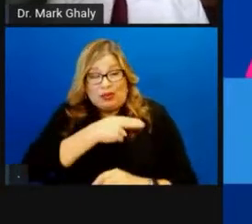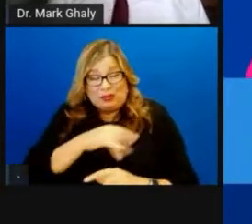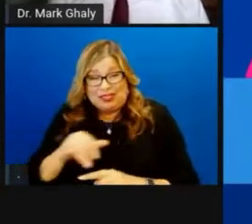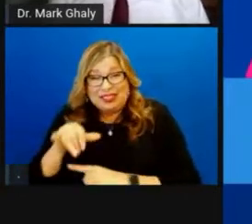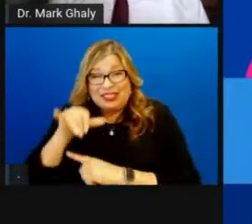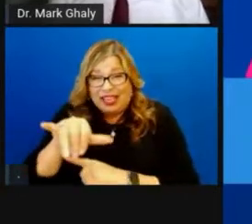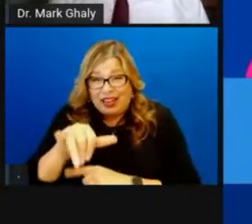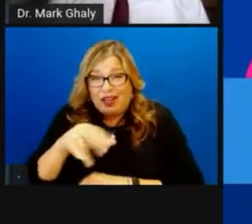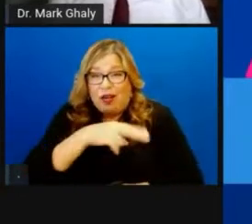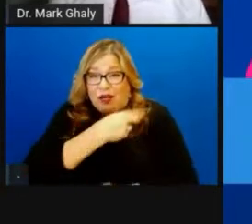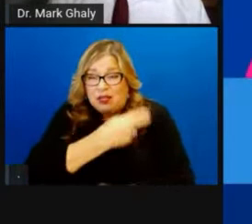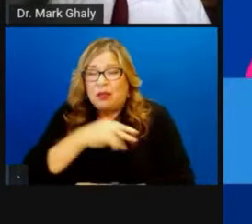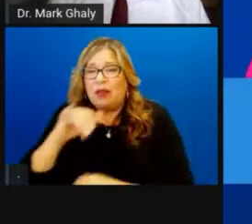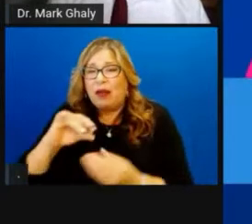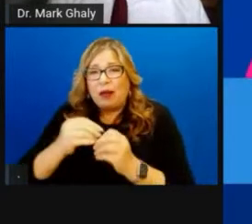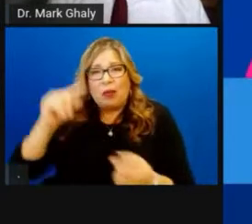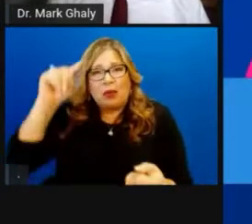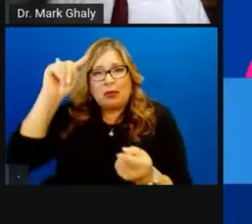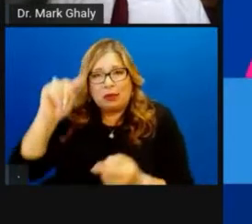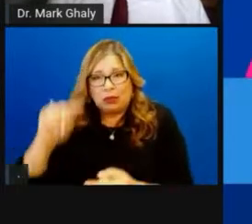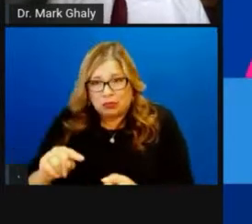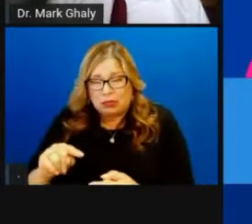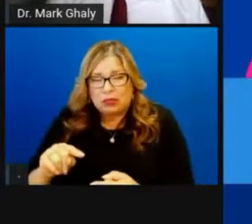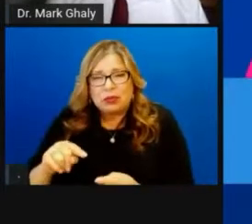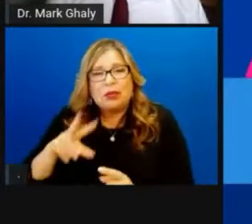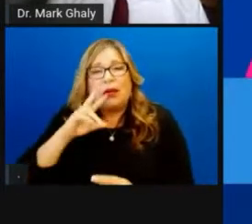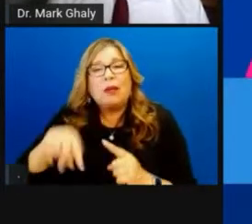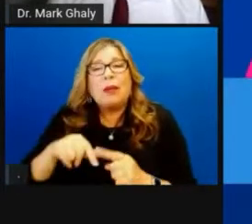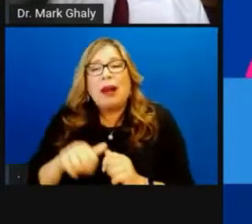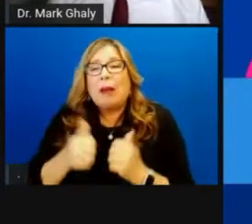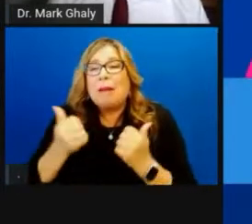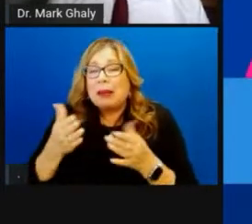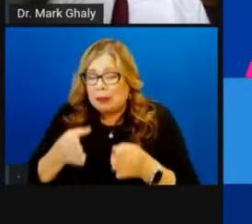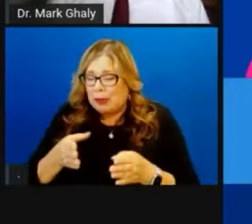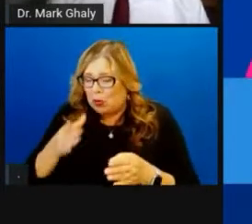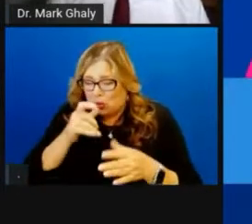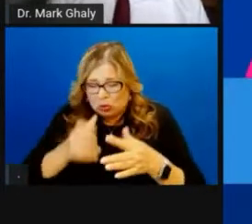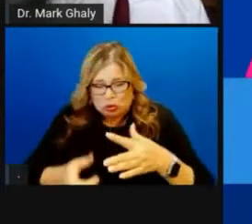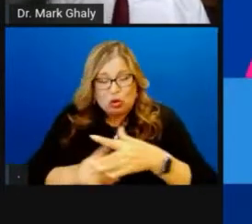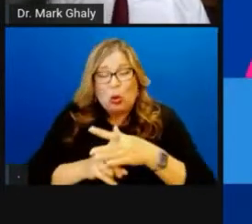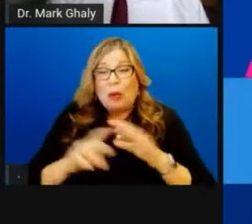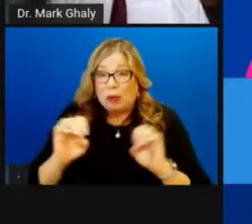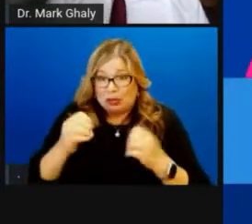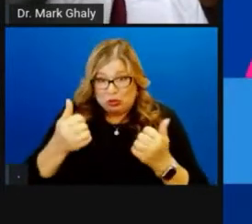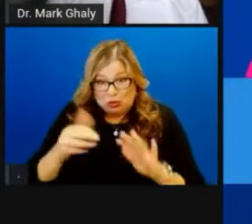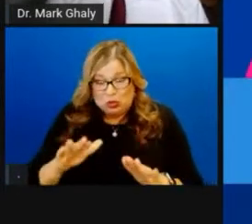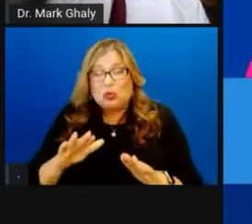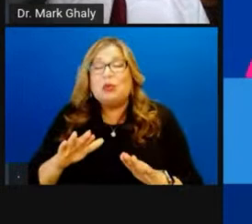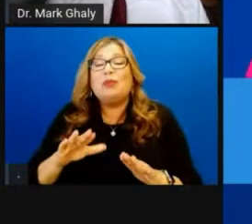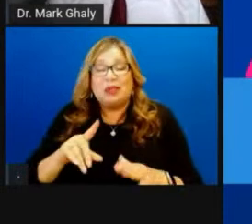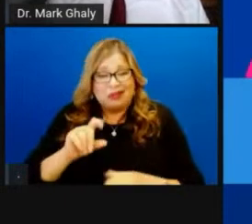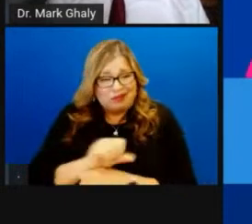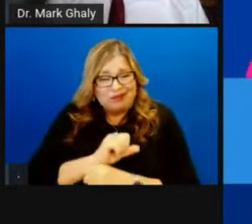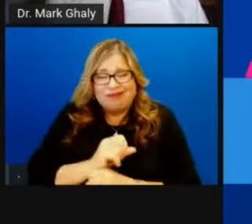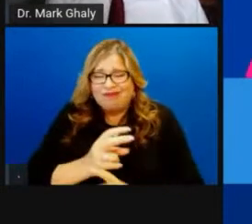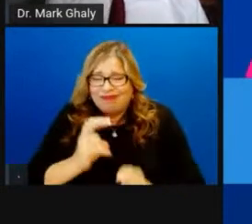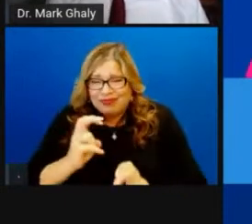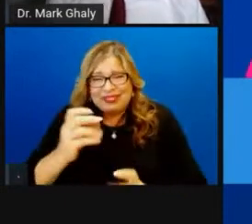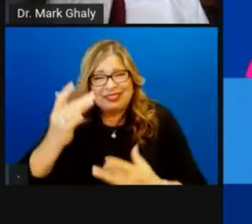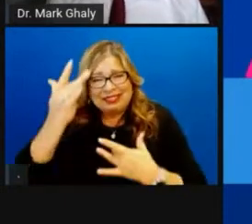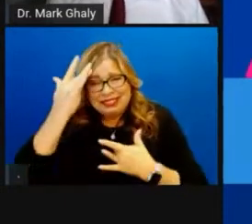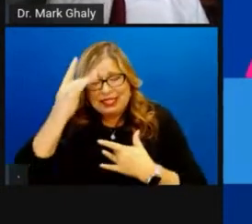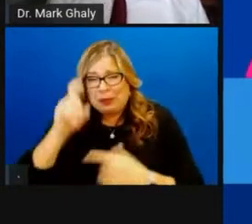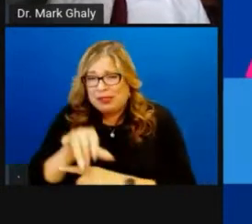of people on a day that are showing up at the emergency room with COVID and get admitted. This number has dropped